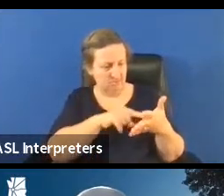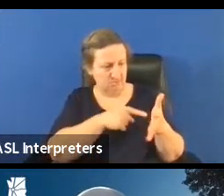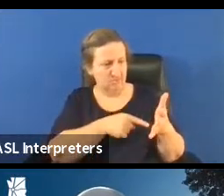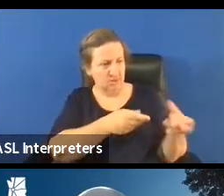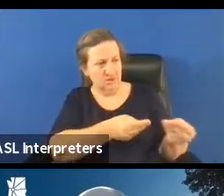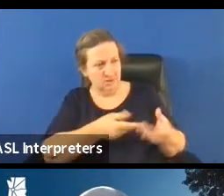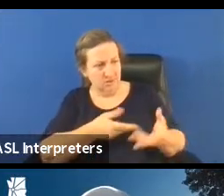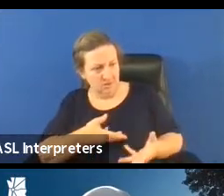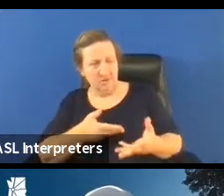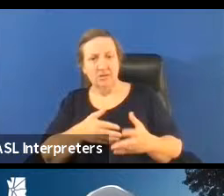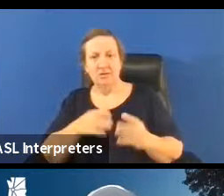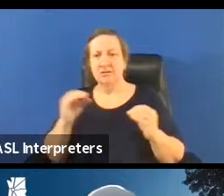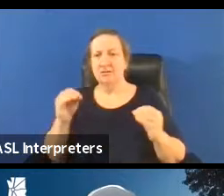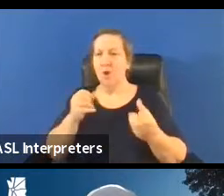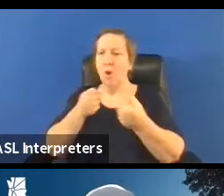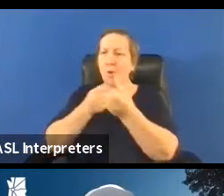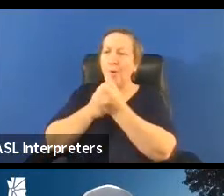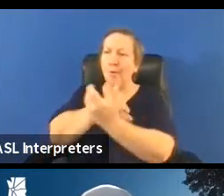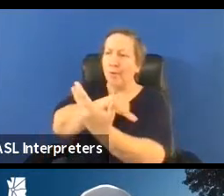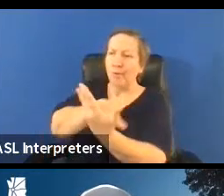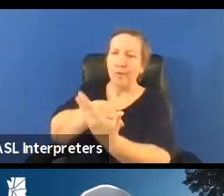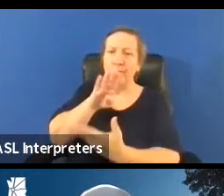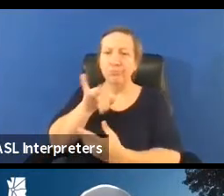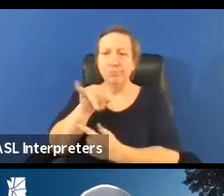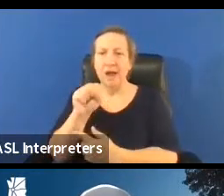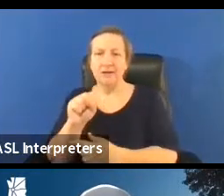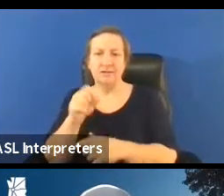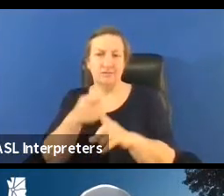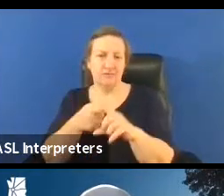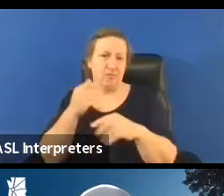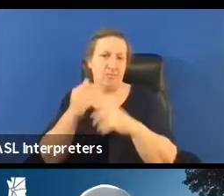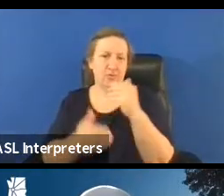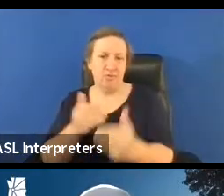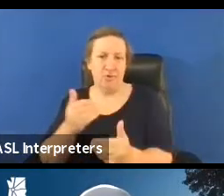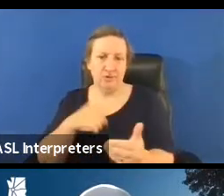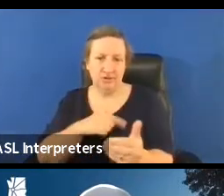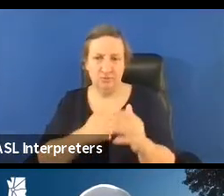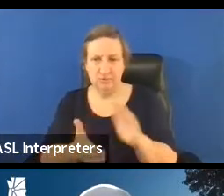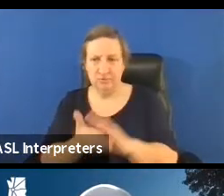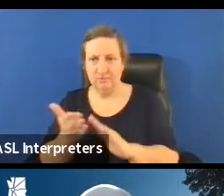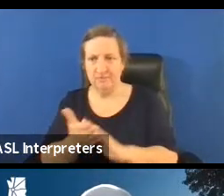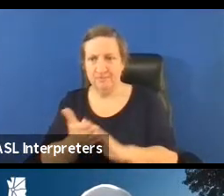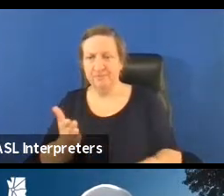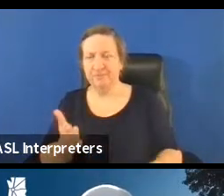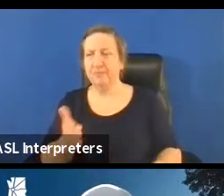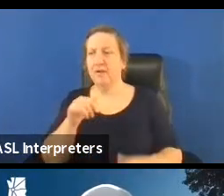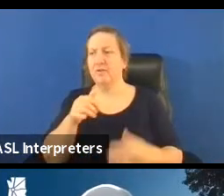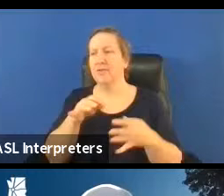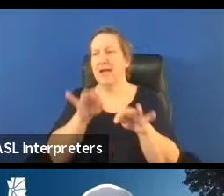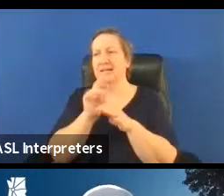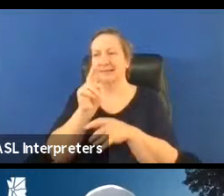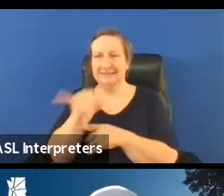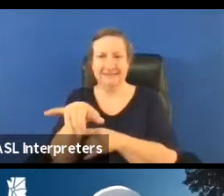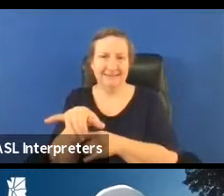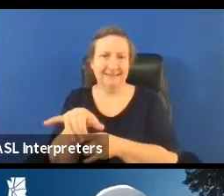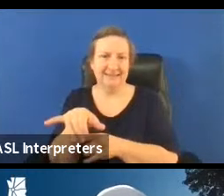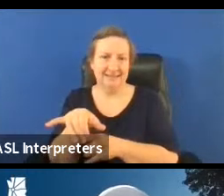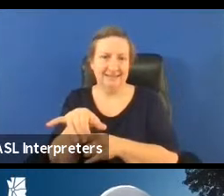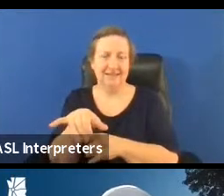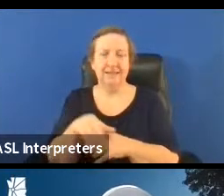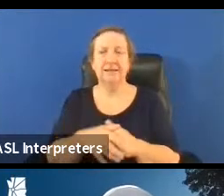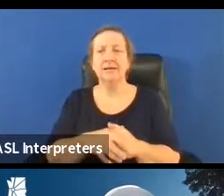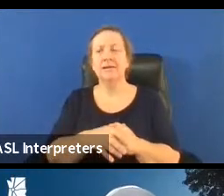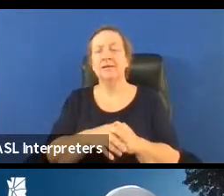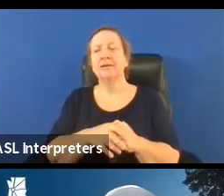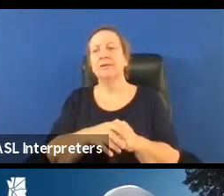the processes that we are operating. So those things are key critical, as we're